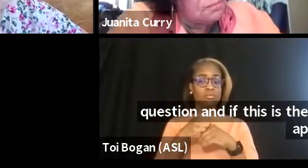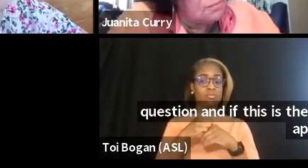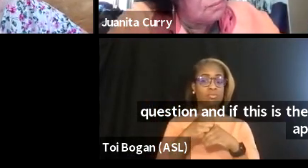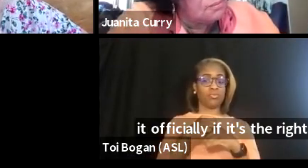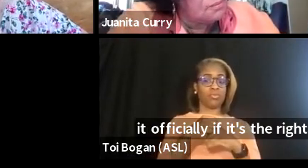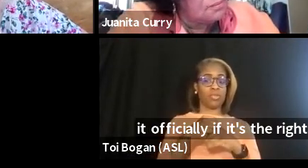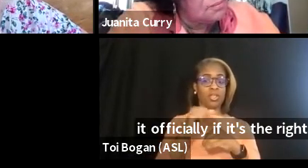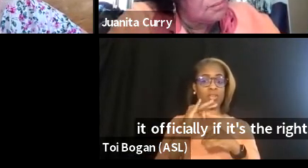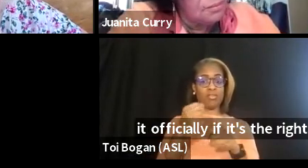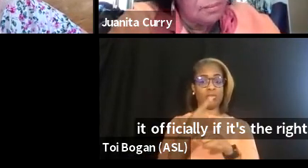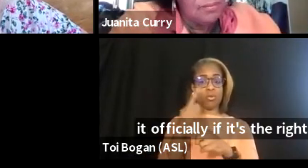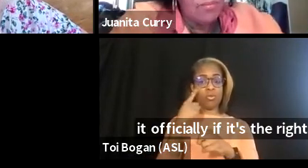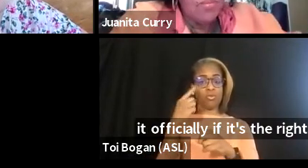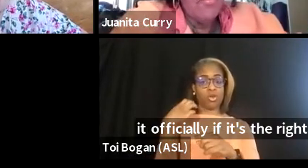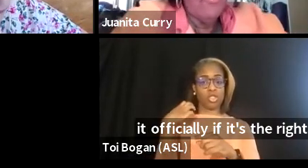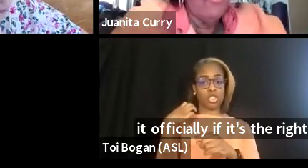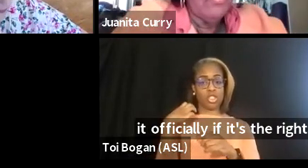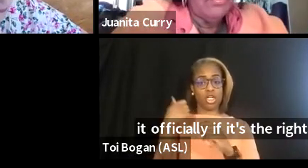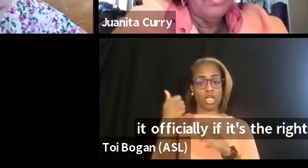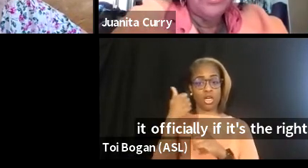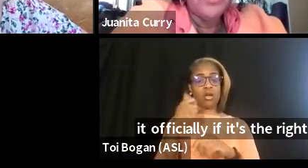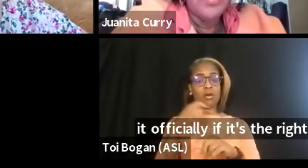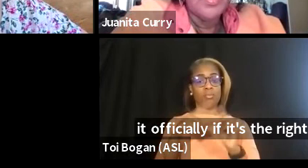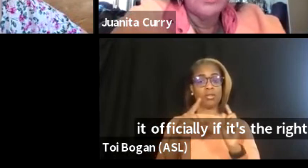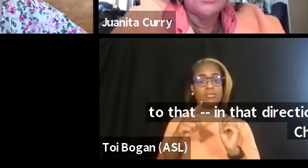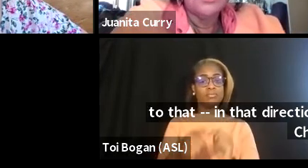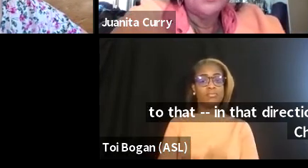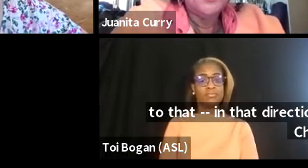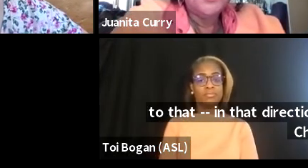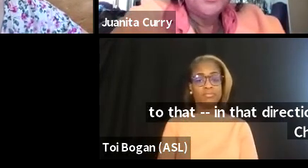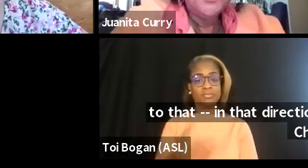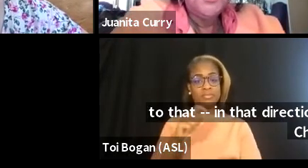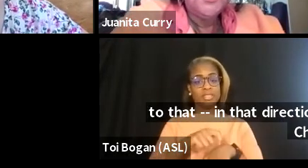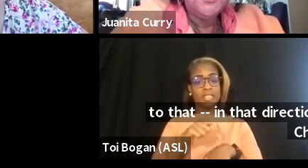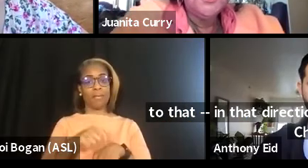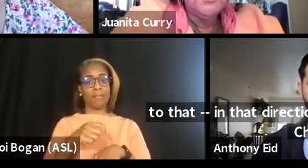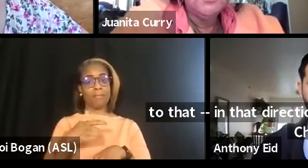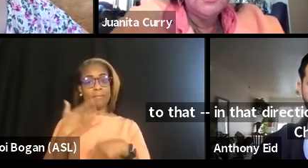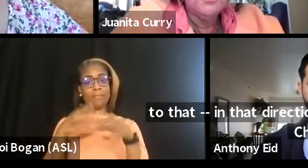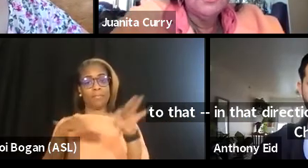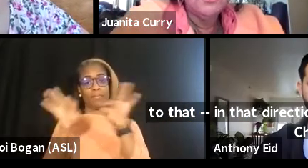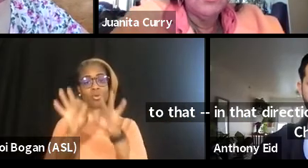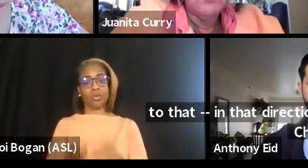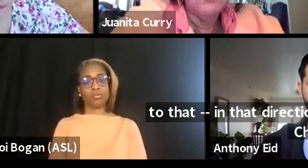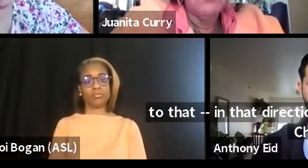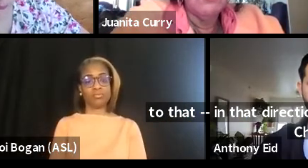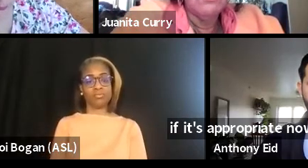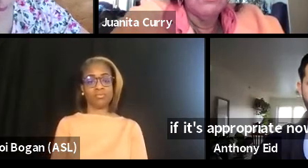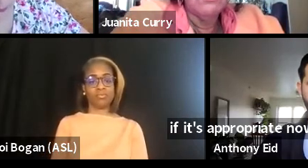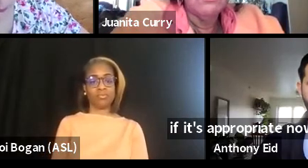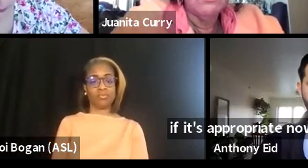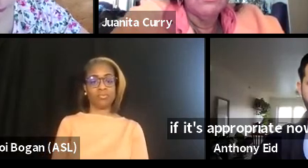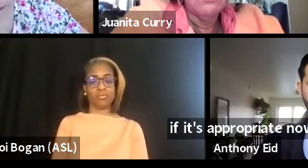it's appropriate for the chair or if it's appropriate now, but I just, yeah, timing feels important. Well, I mean, we can do that,